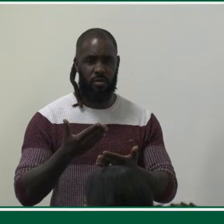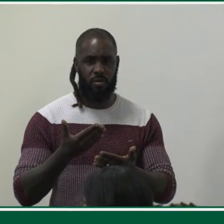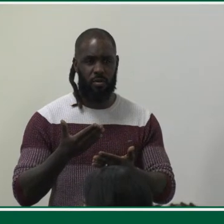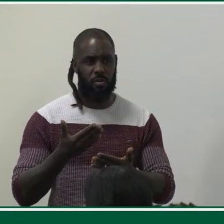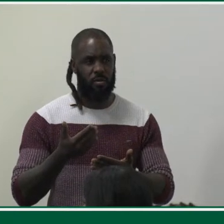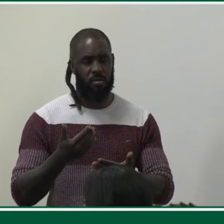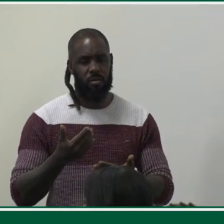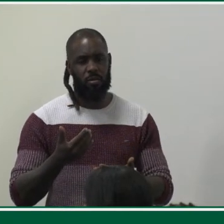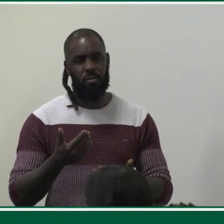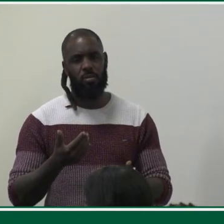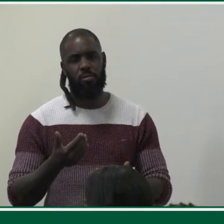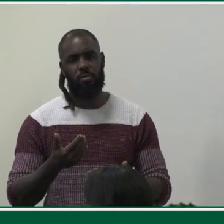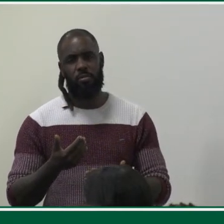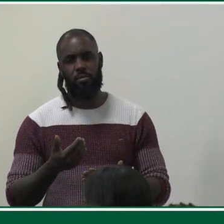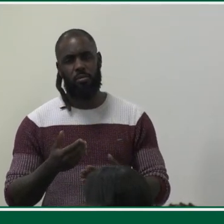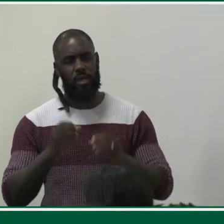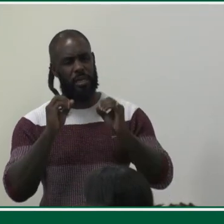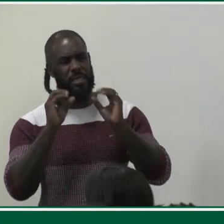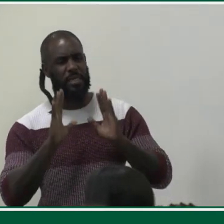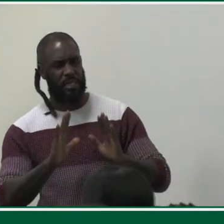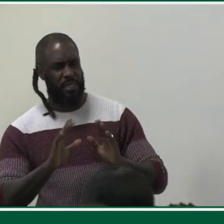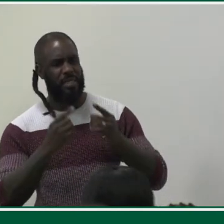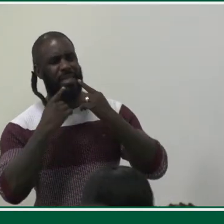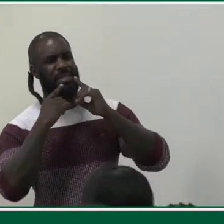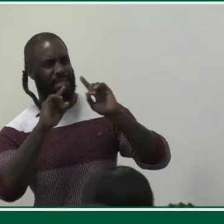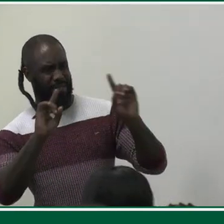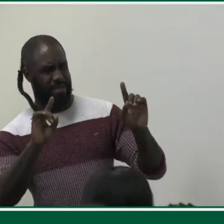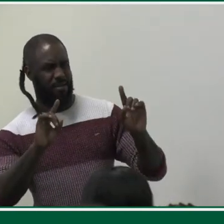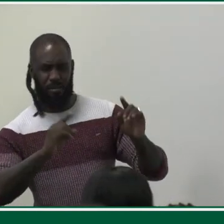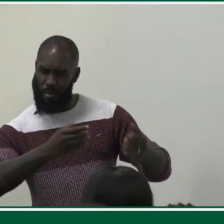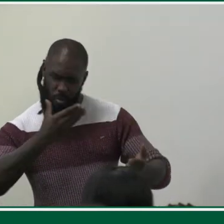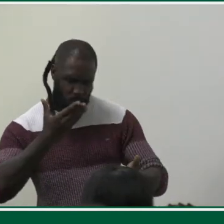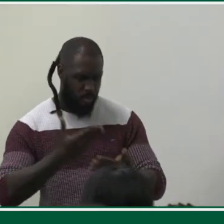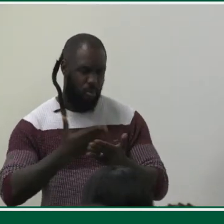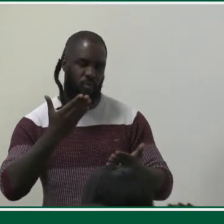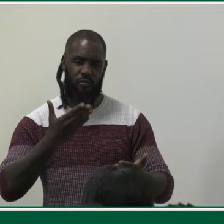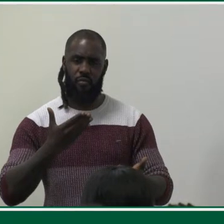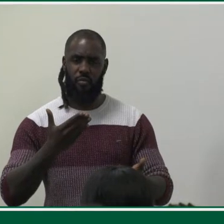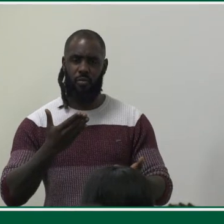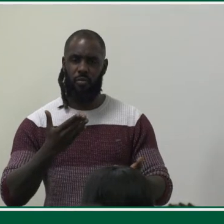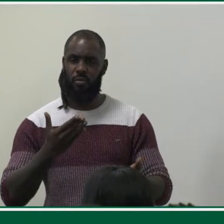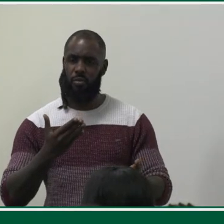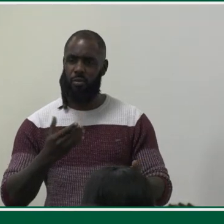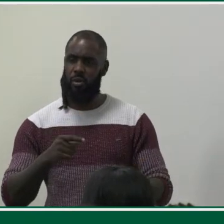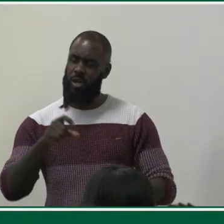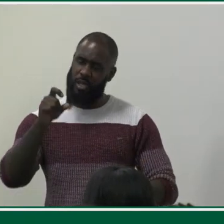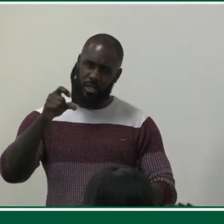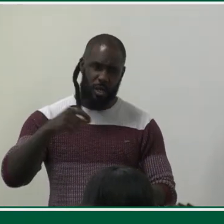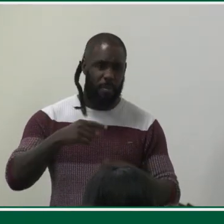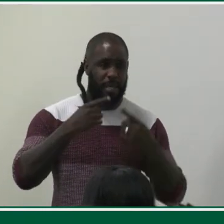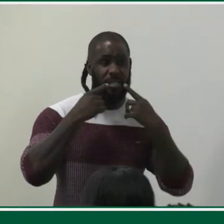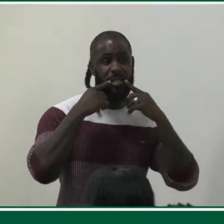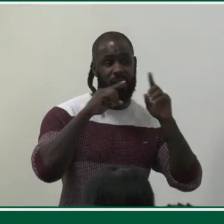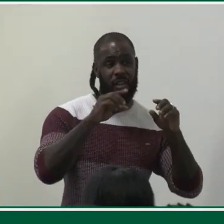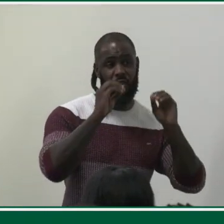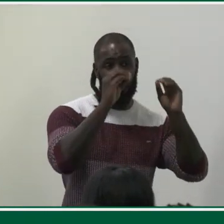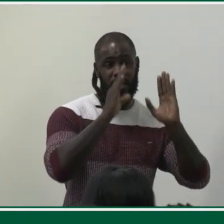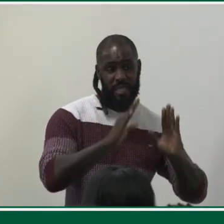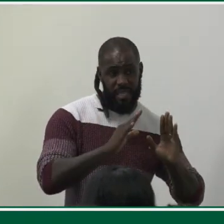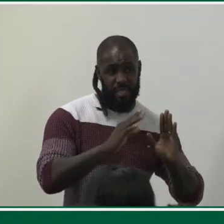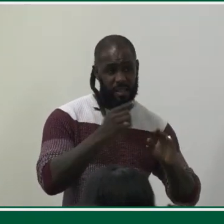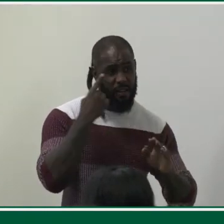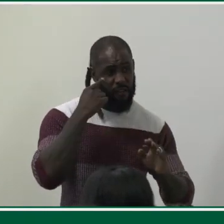of teaching success. They should have. They should be successful in teaching